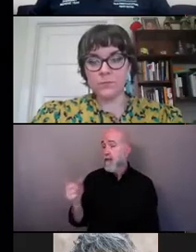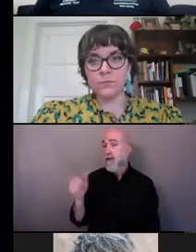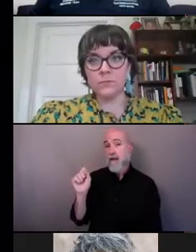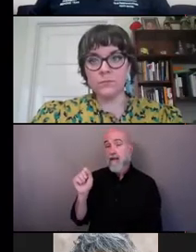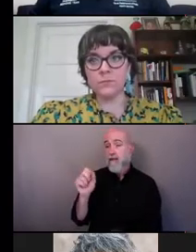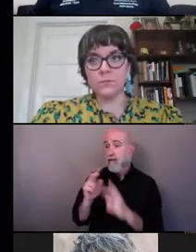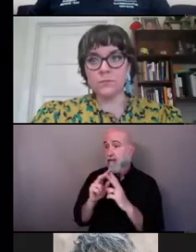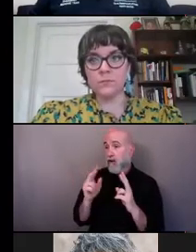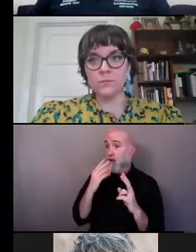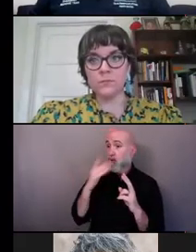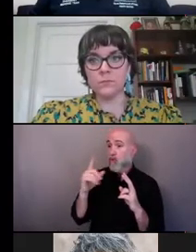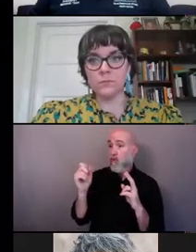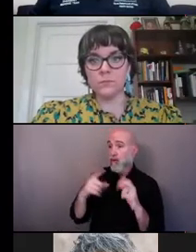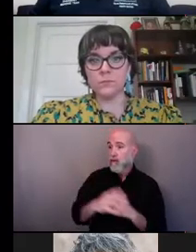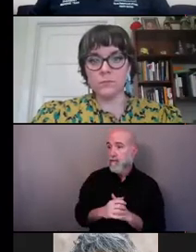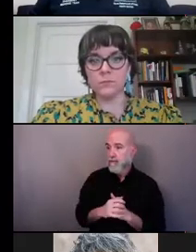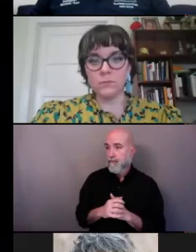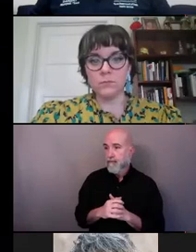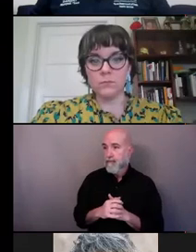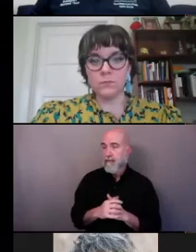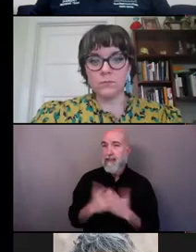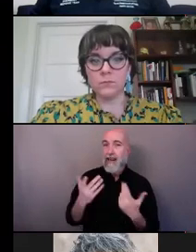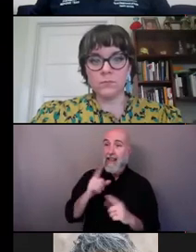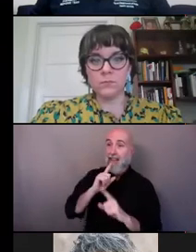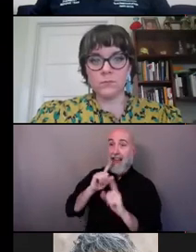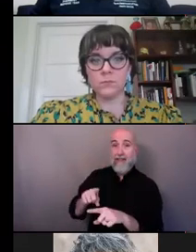good question. And it's answered more